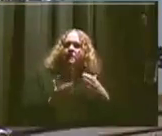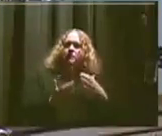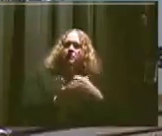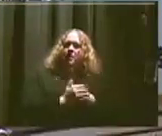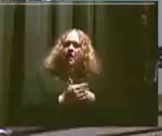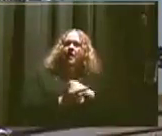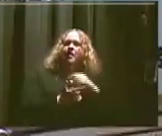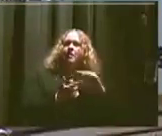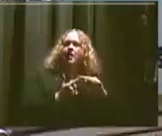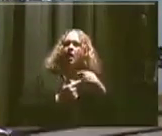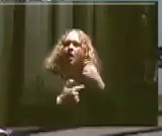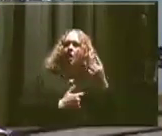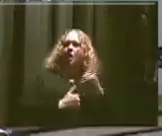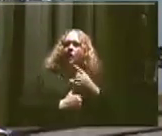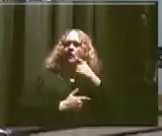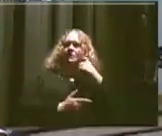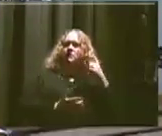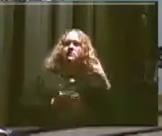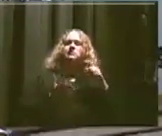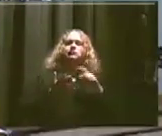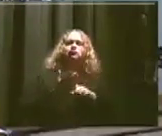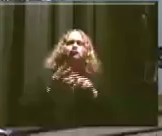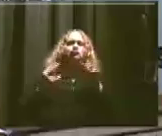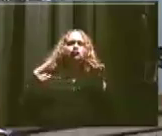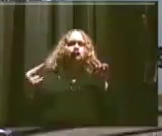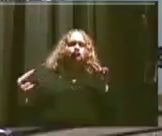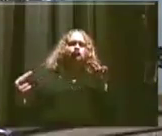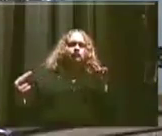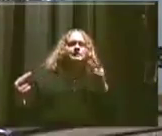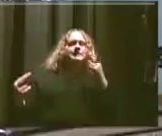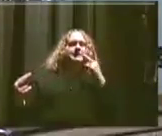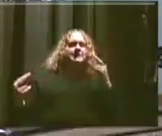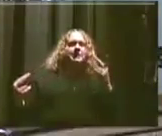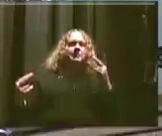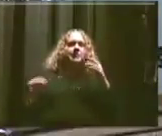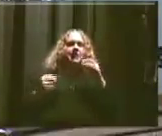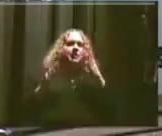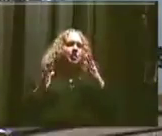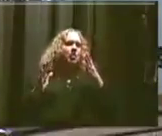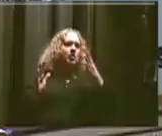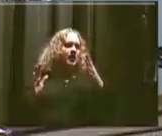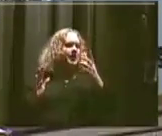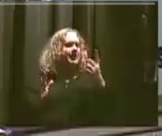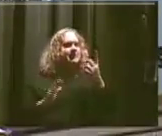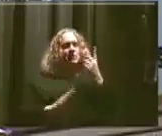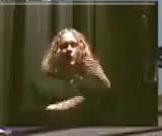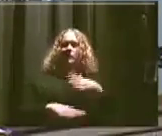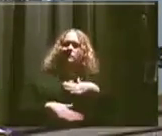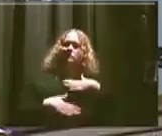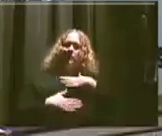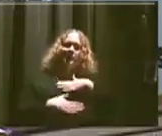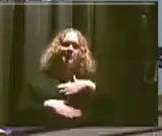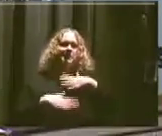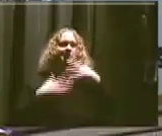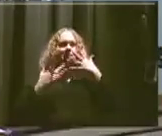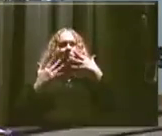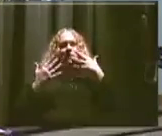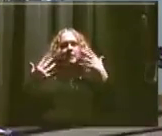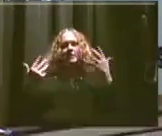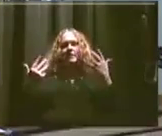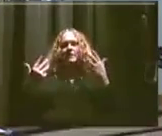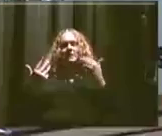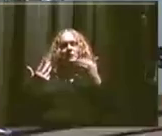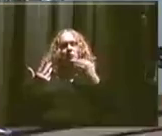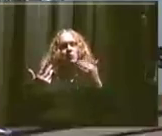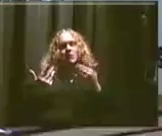point on, I've always made eye contact with him in the hallways. He's always pleasant, friendly. He's extremely